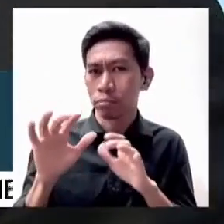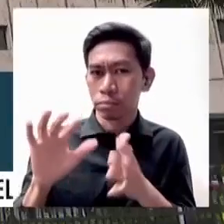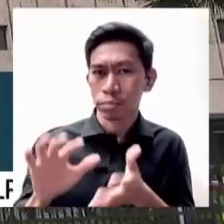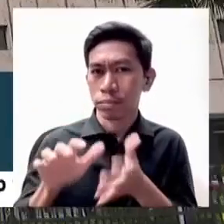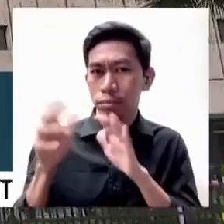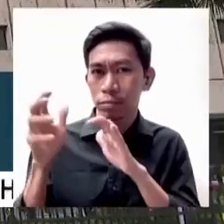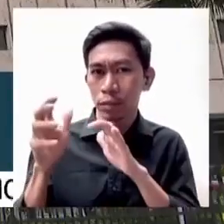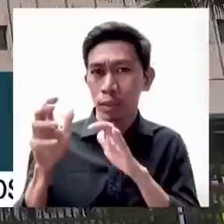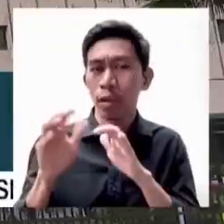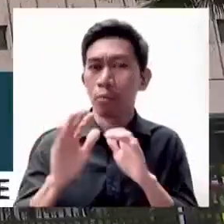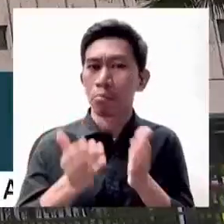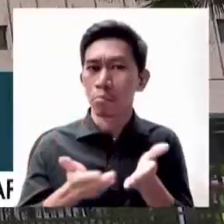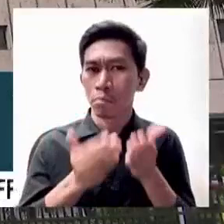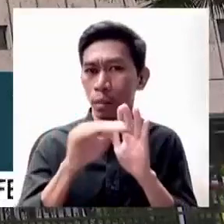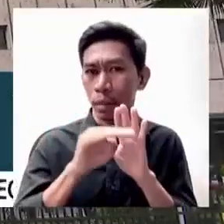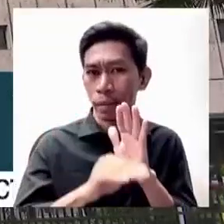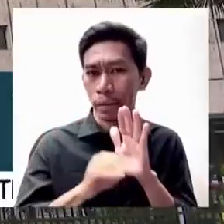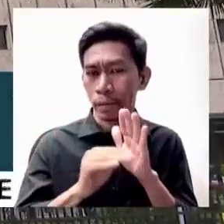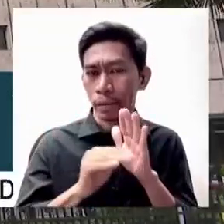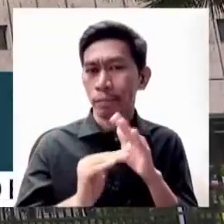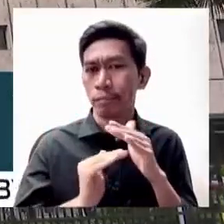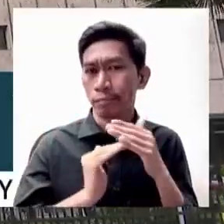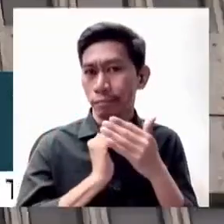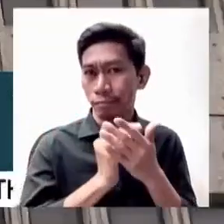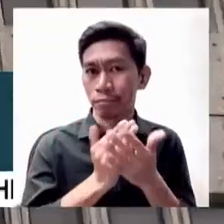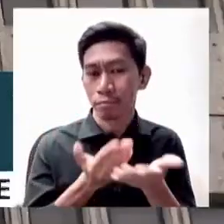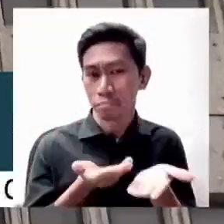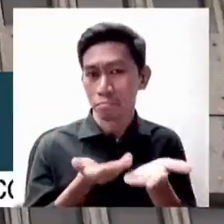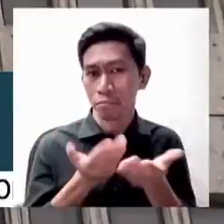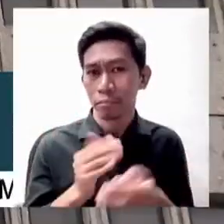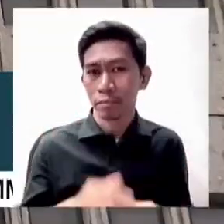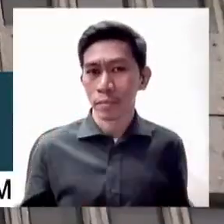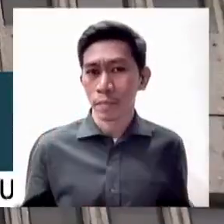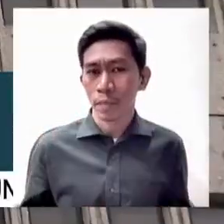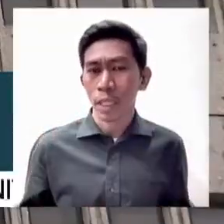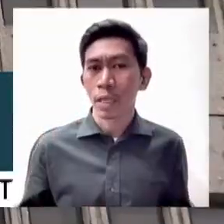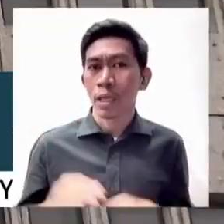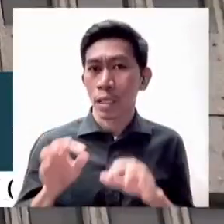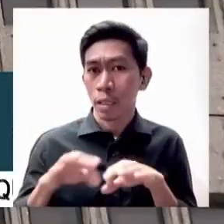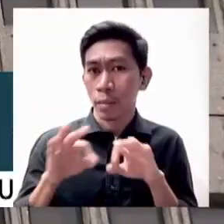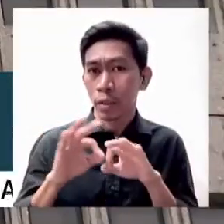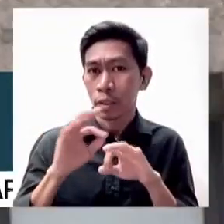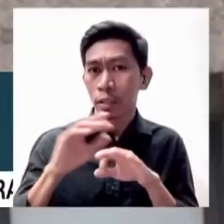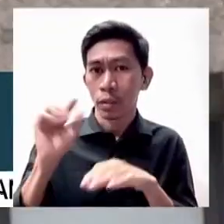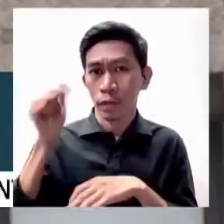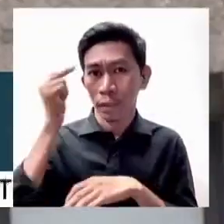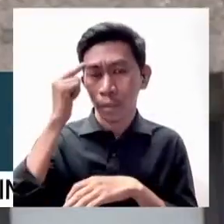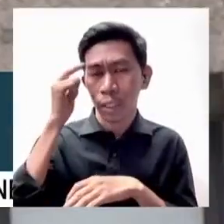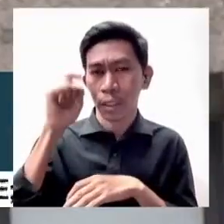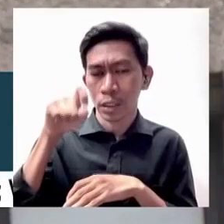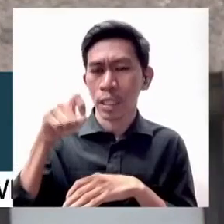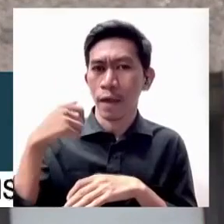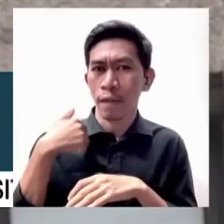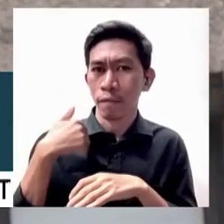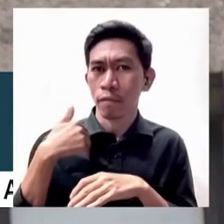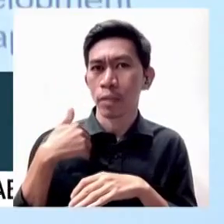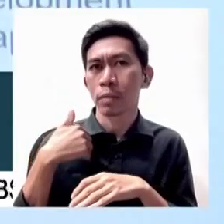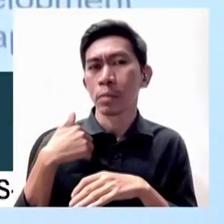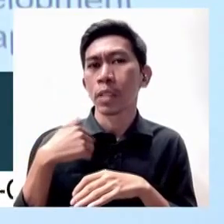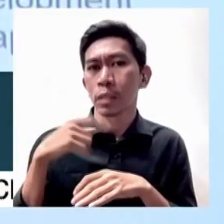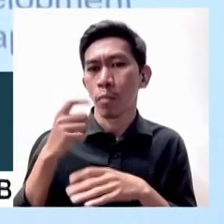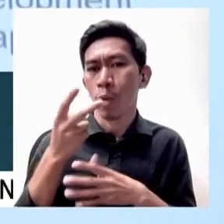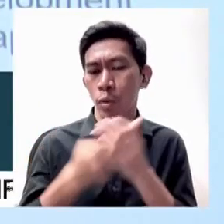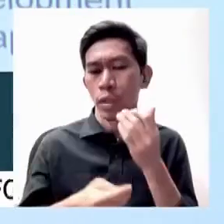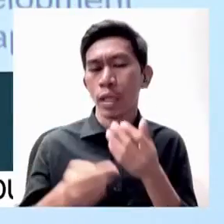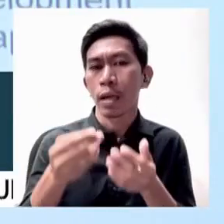risks. It's important that the government uses its contagious strategy of using both monetary, meaning central bank policy rates,